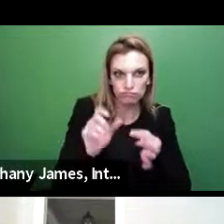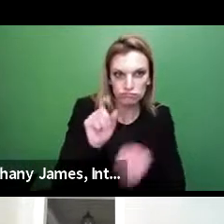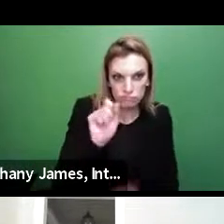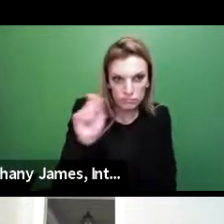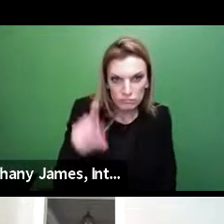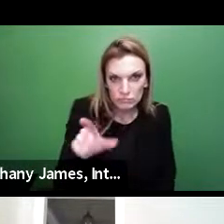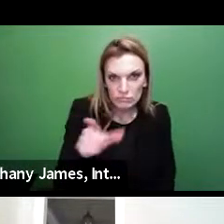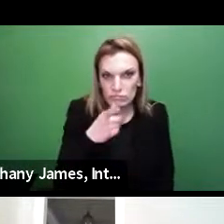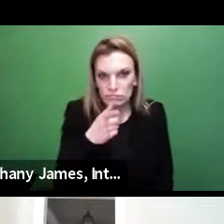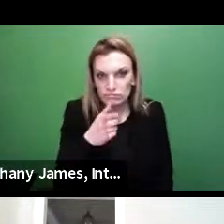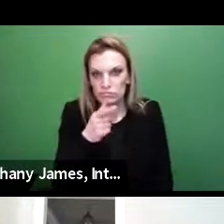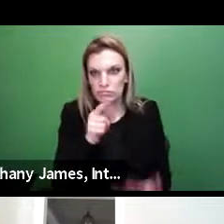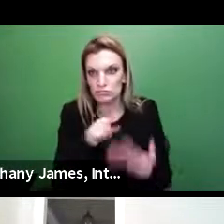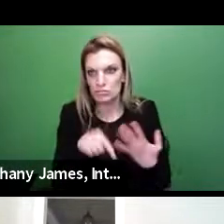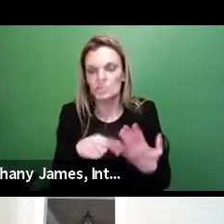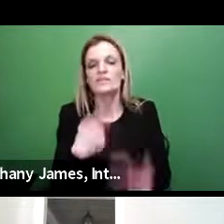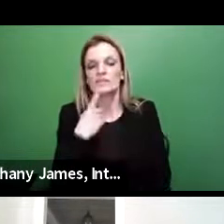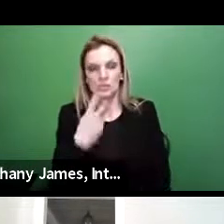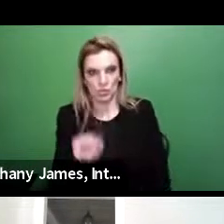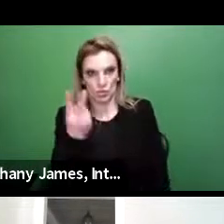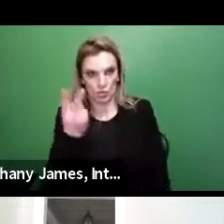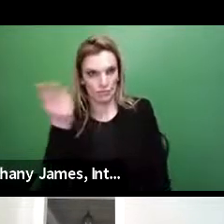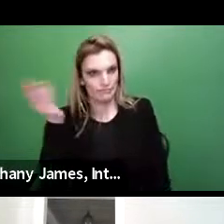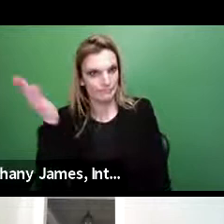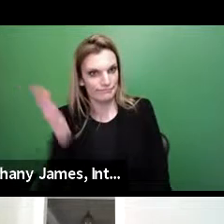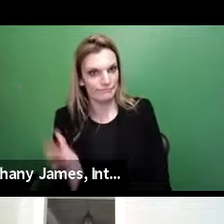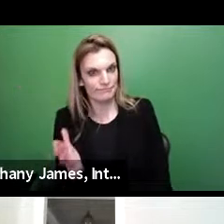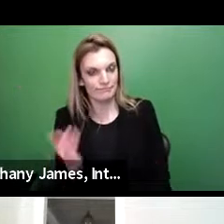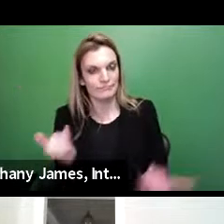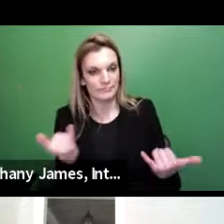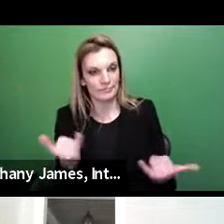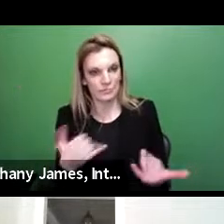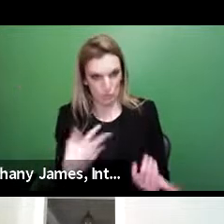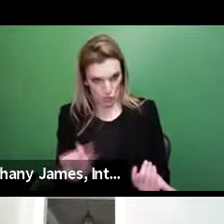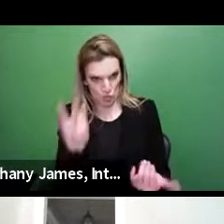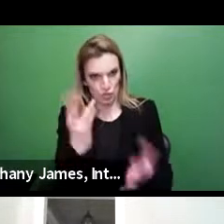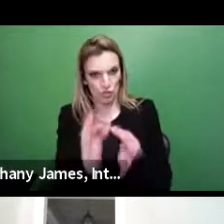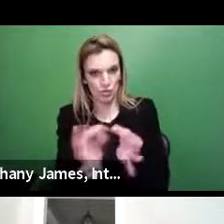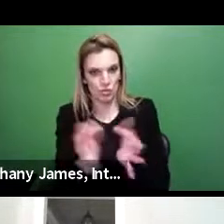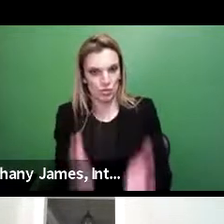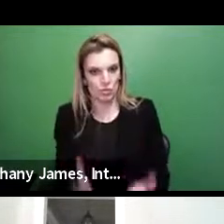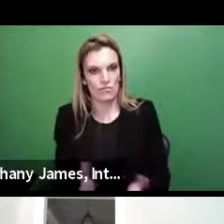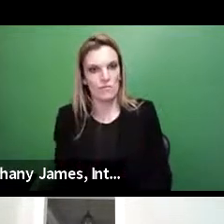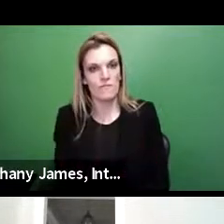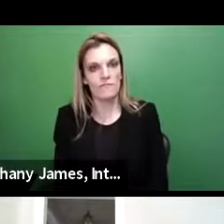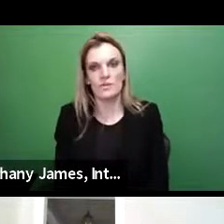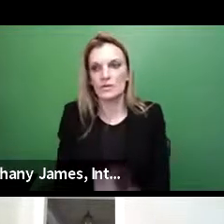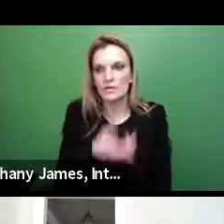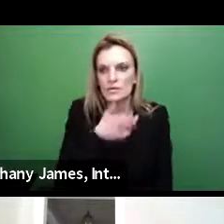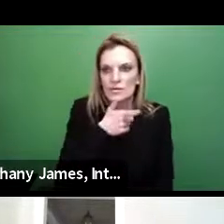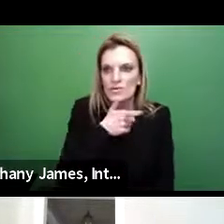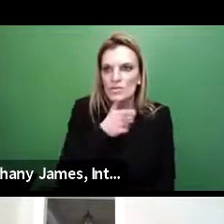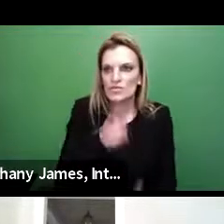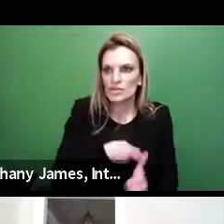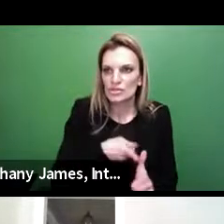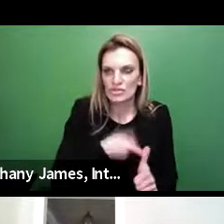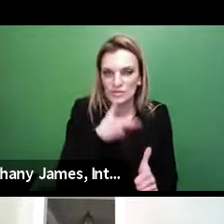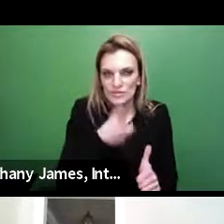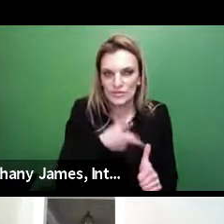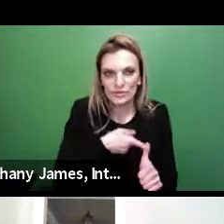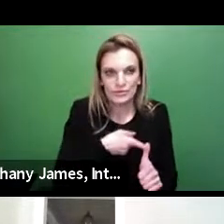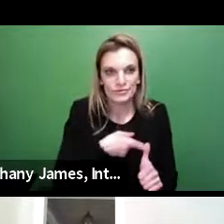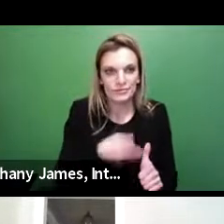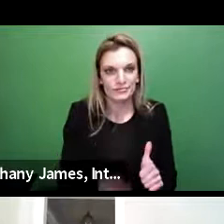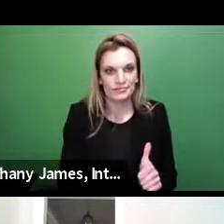Thank you, Chair Clayton. We have 2 speakers so far. Okay, we have 2 speakers. Yes. And who is our first speaker? Our first